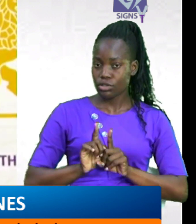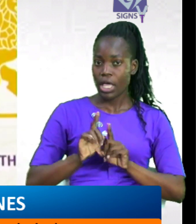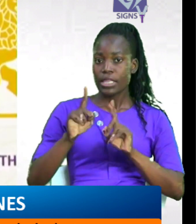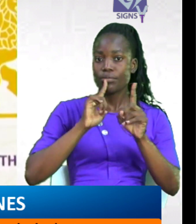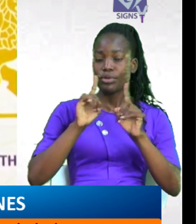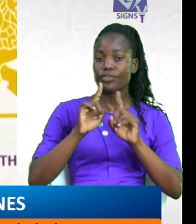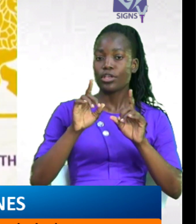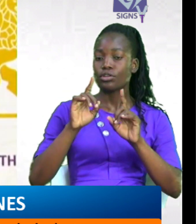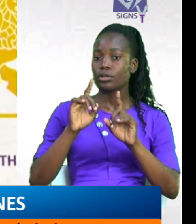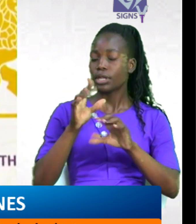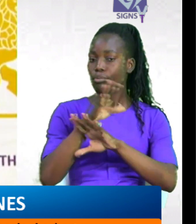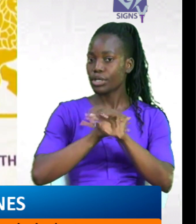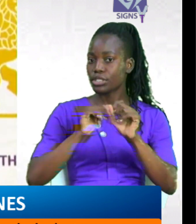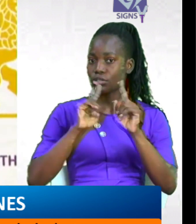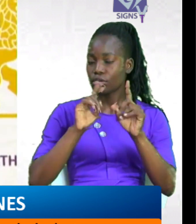with the